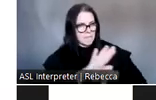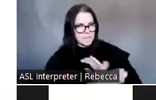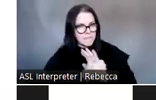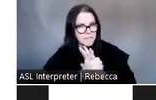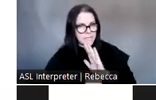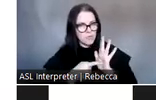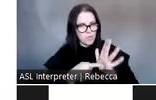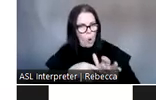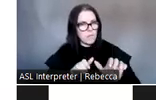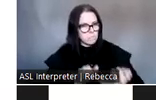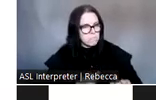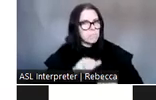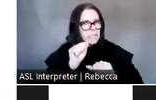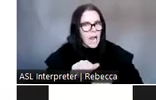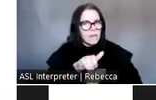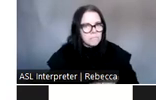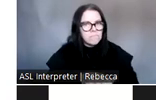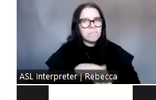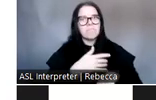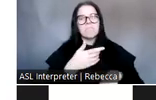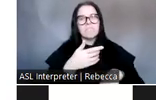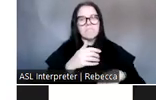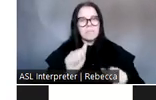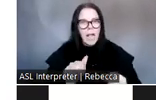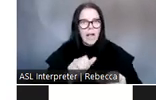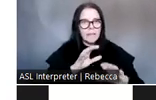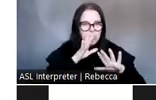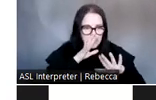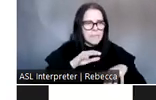to demonstrate one's skill in order to achieve the competencies.